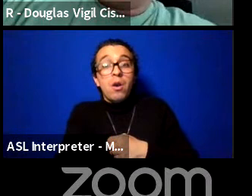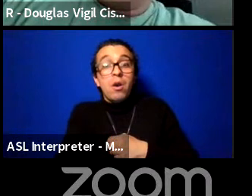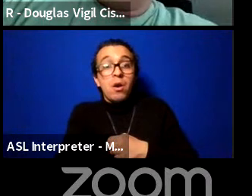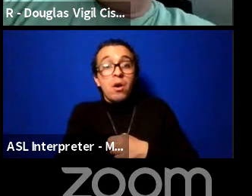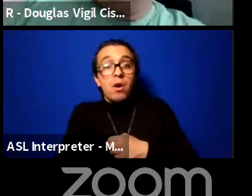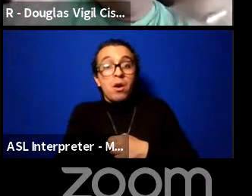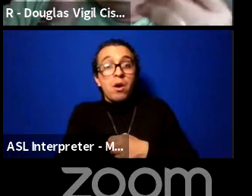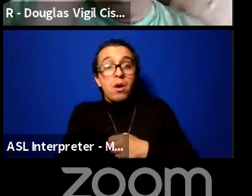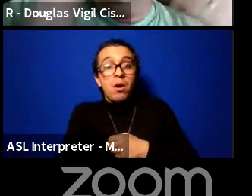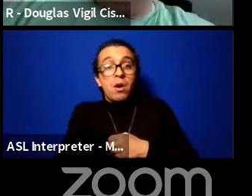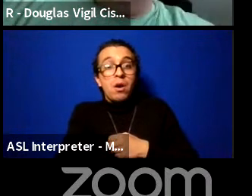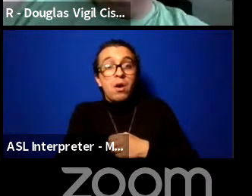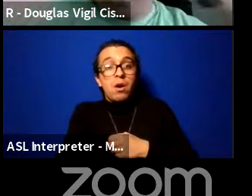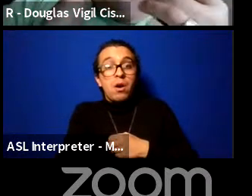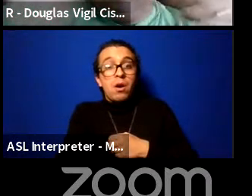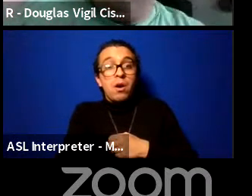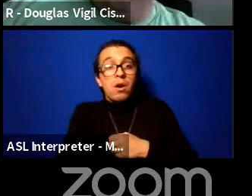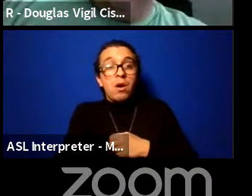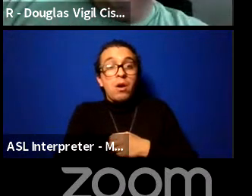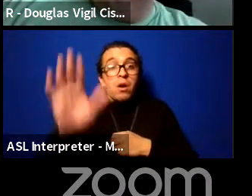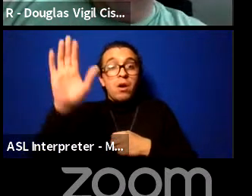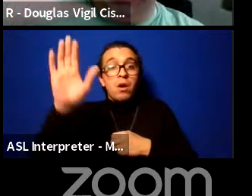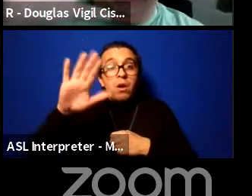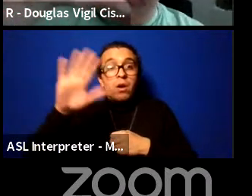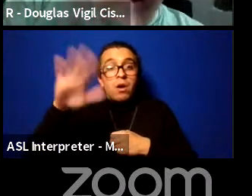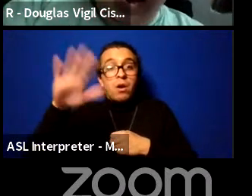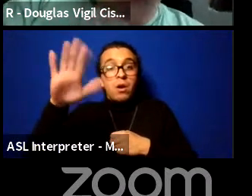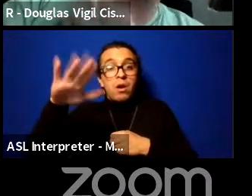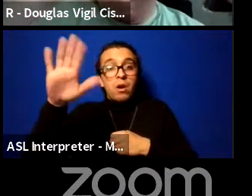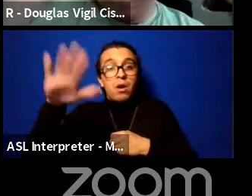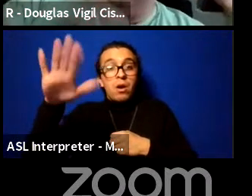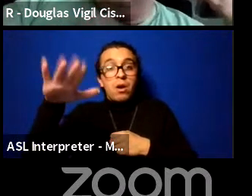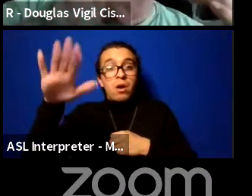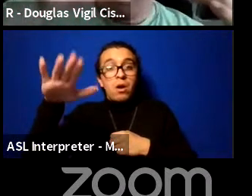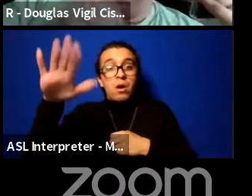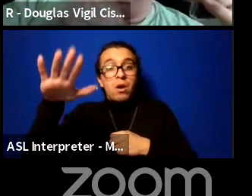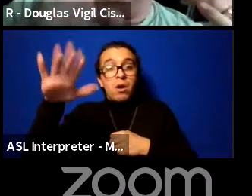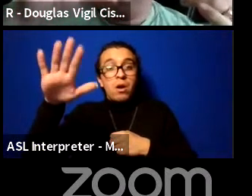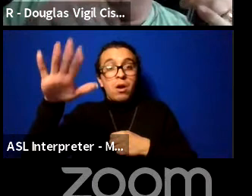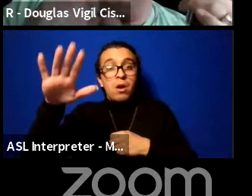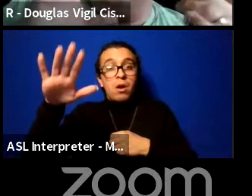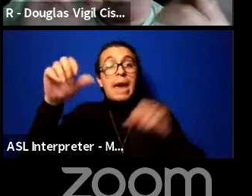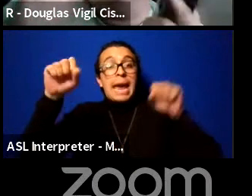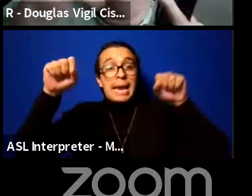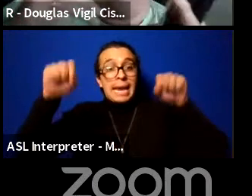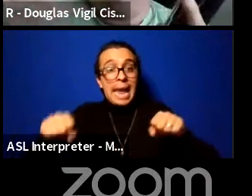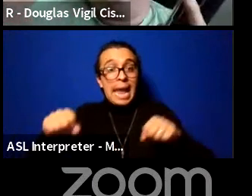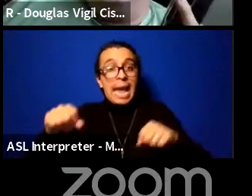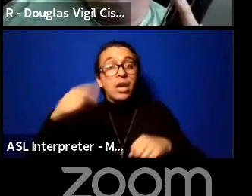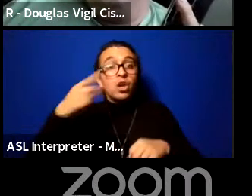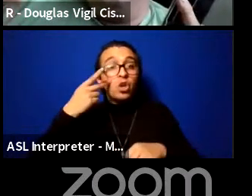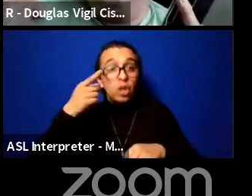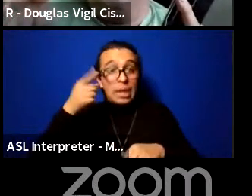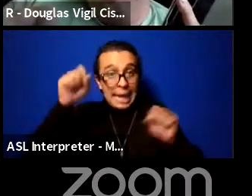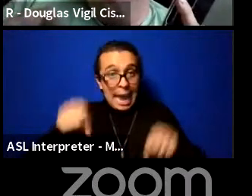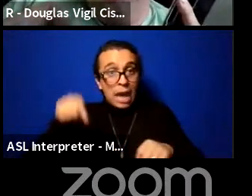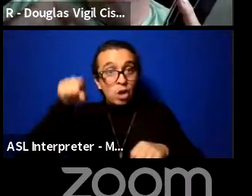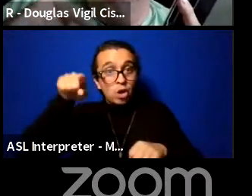bigger screen and it won't let me let him go down. No problem. So,